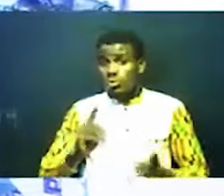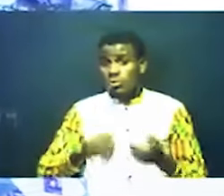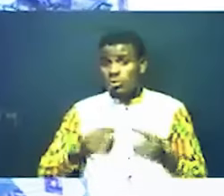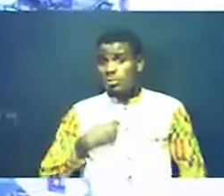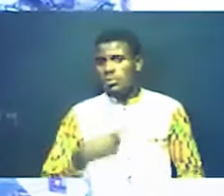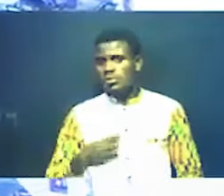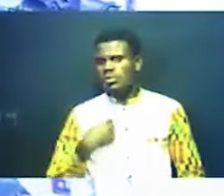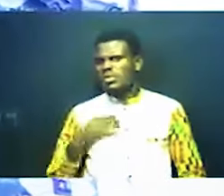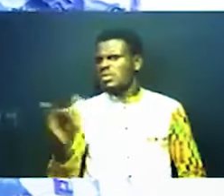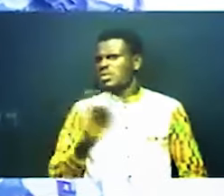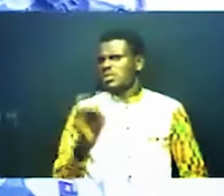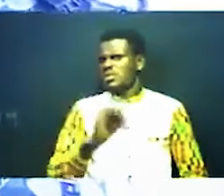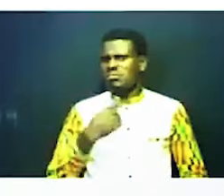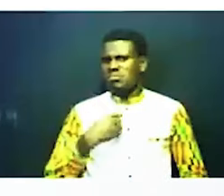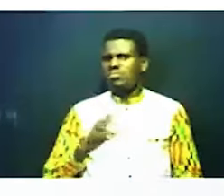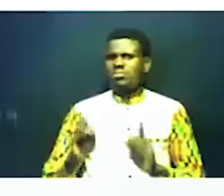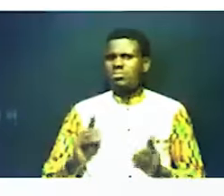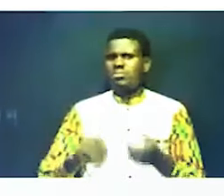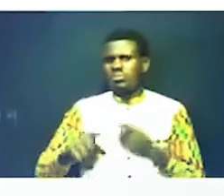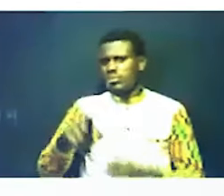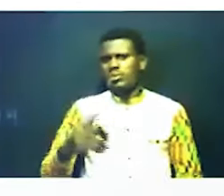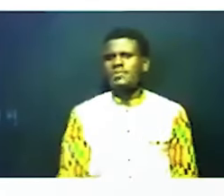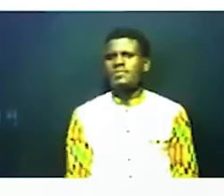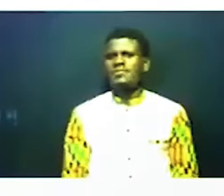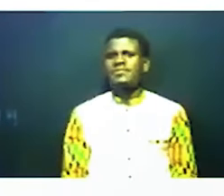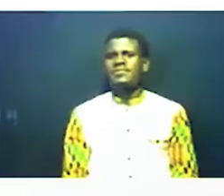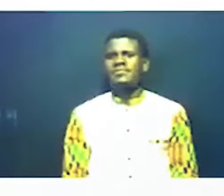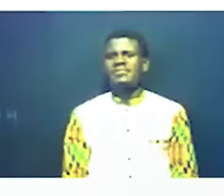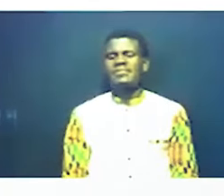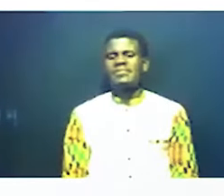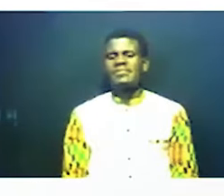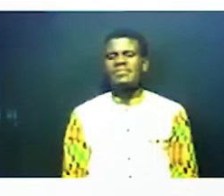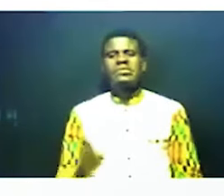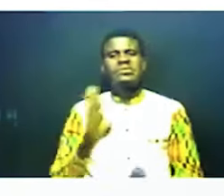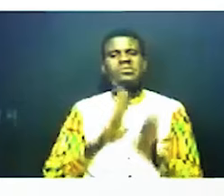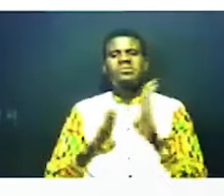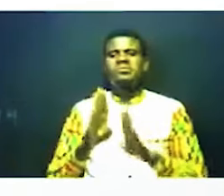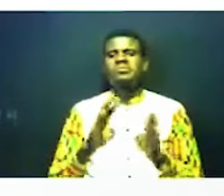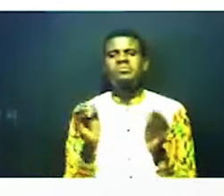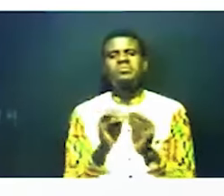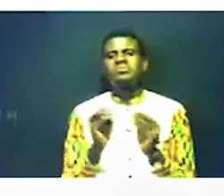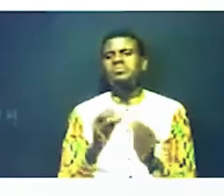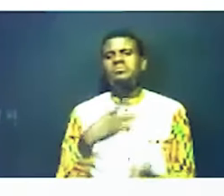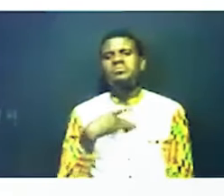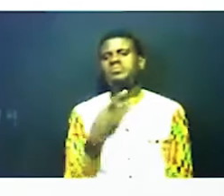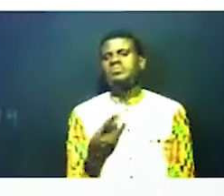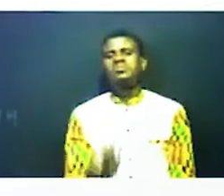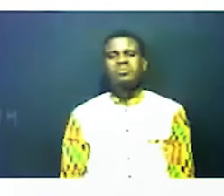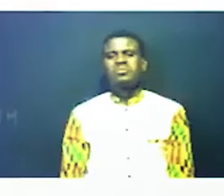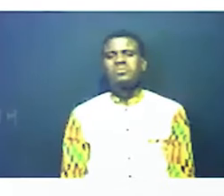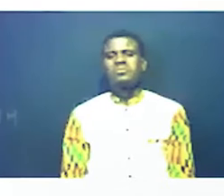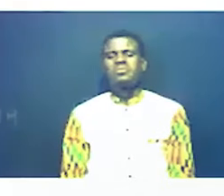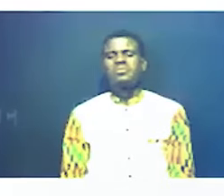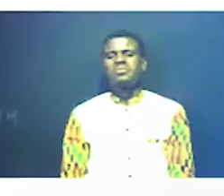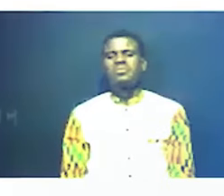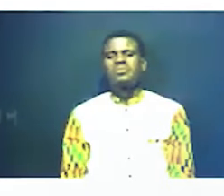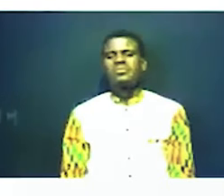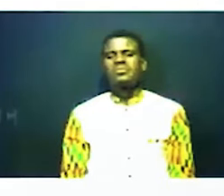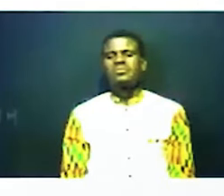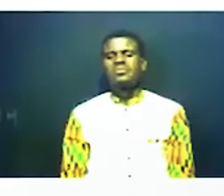they bear grudge. See, medically, it can lead to all forms of